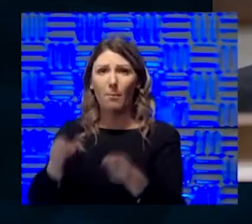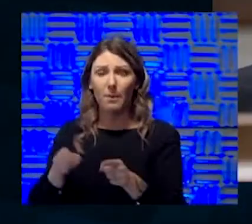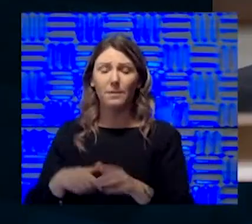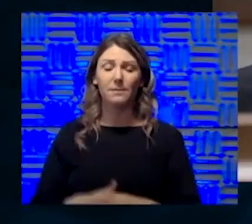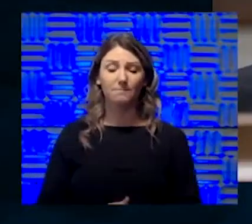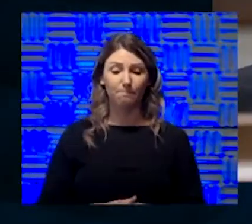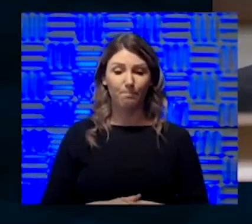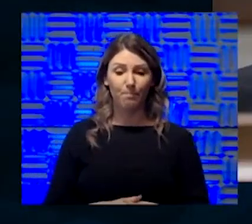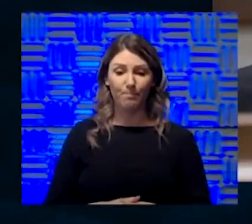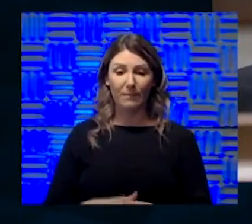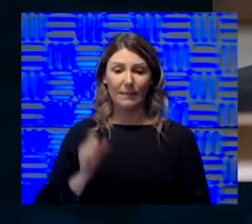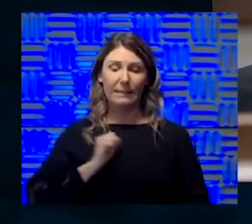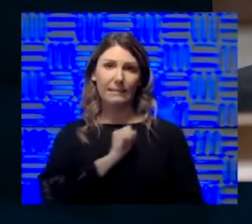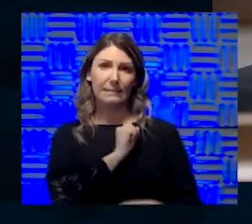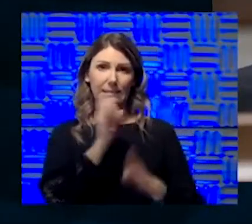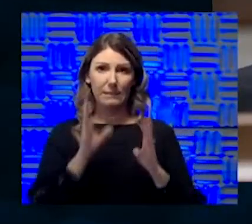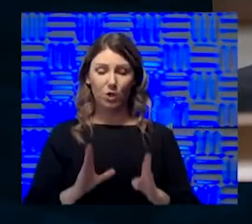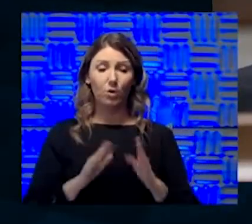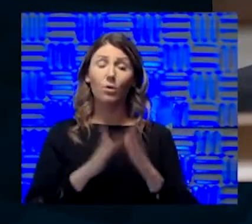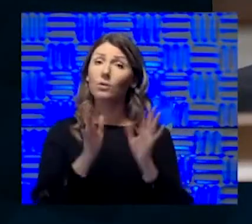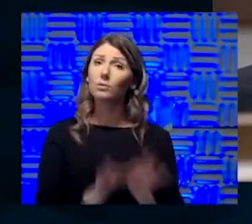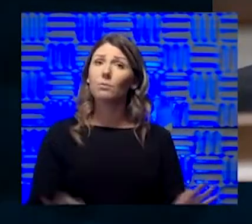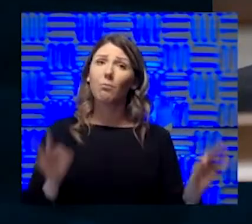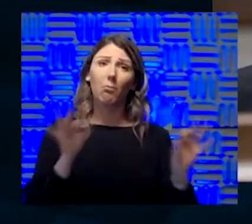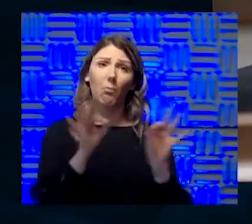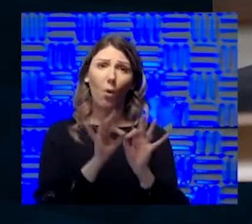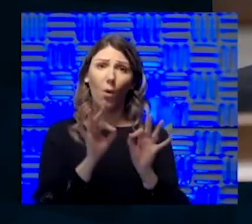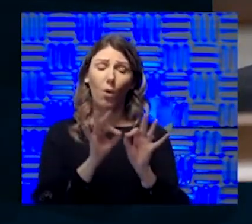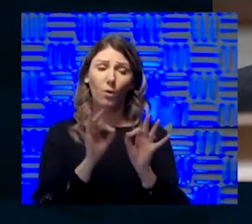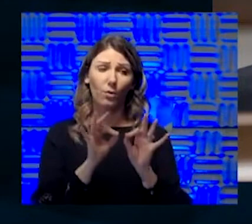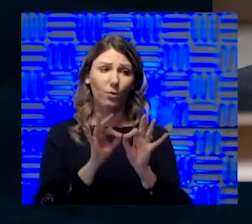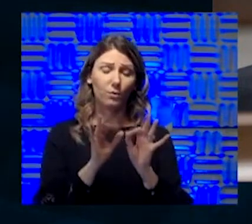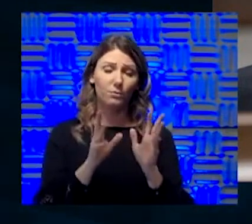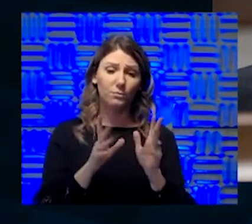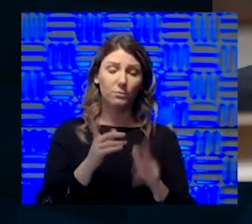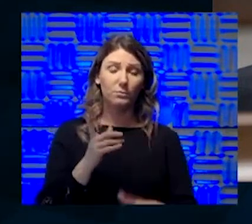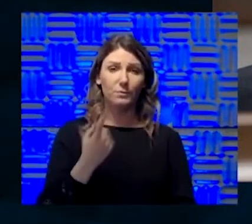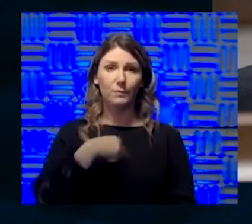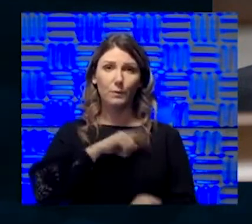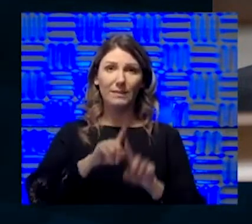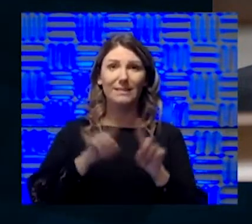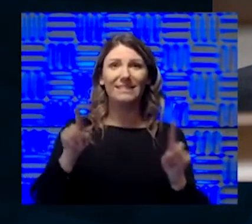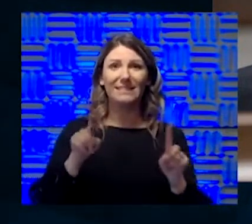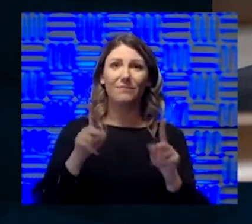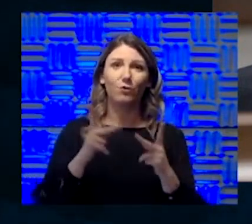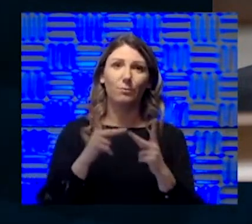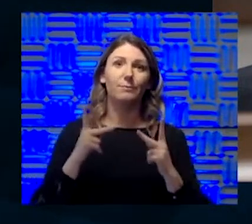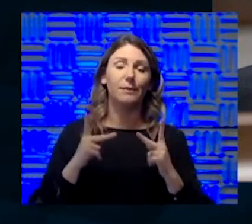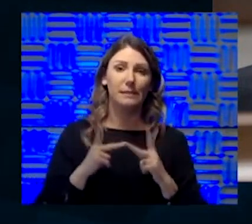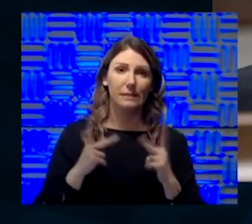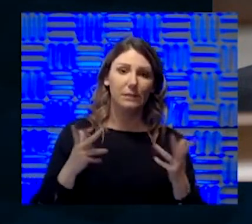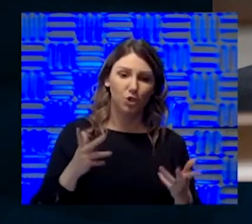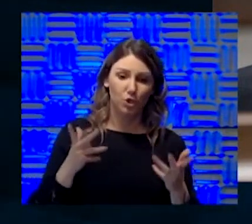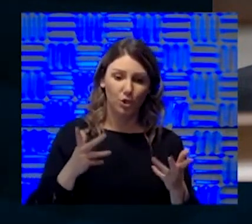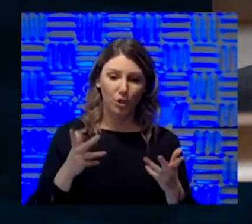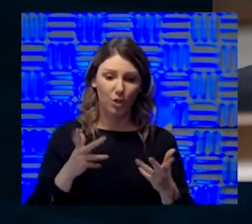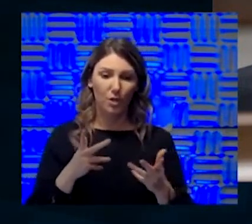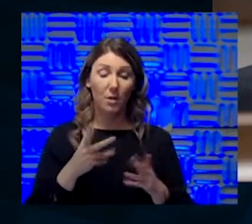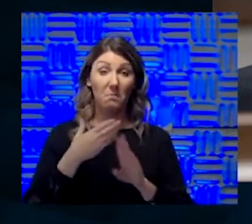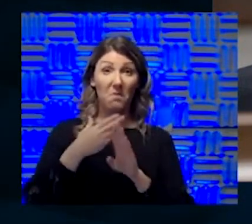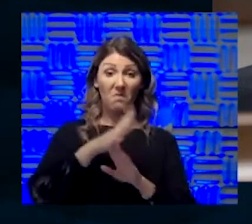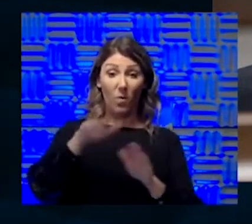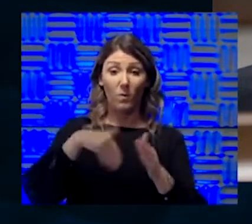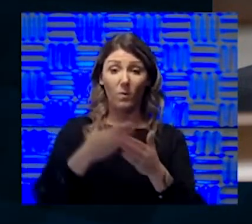It is important that we are in a different position than we were upon the arrival or knowledge